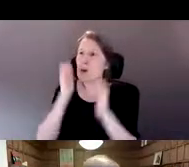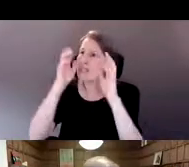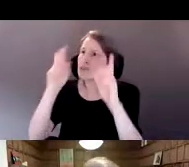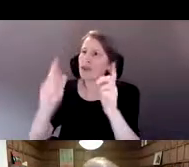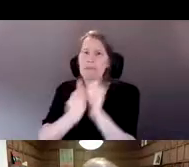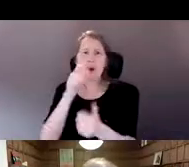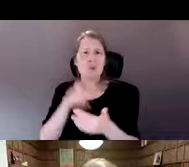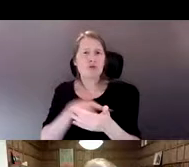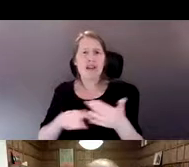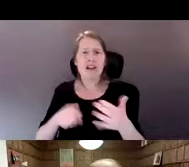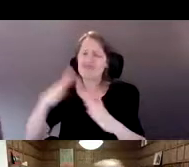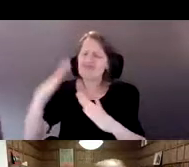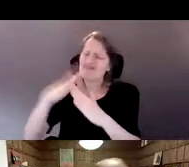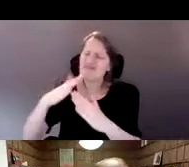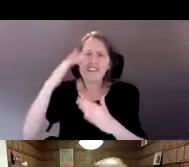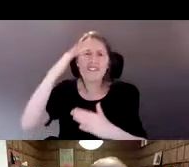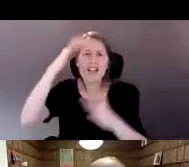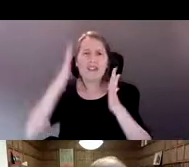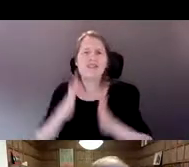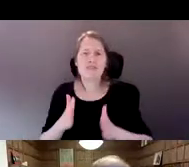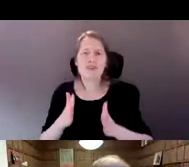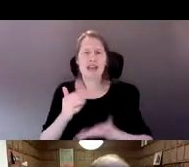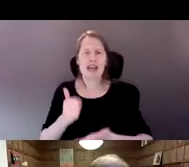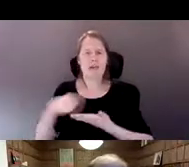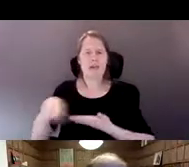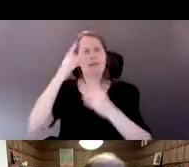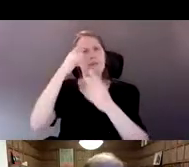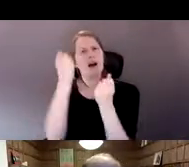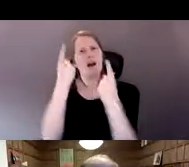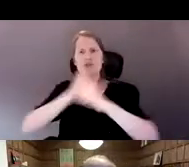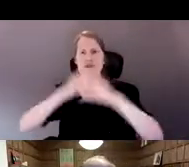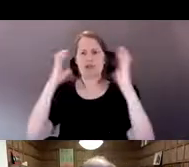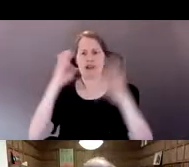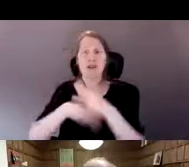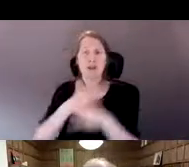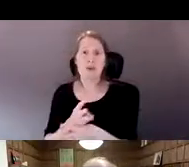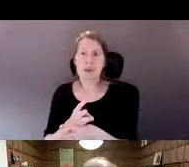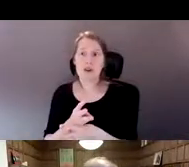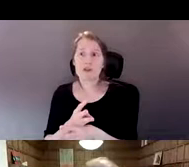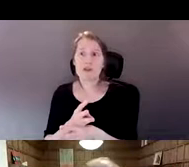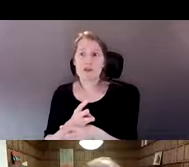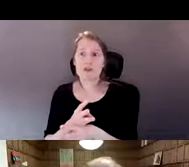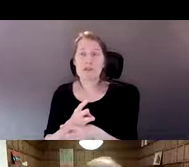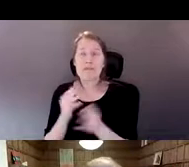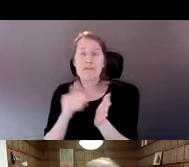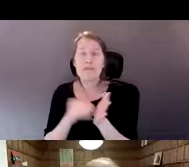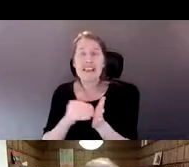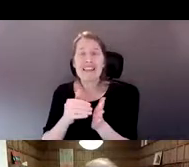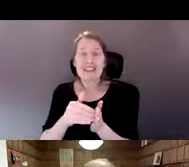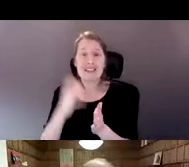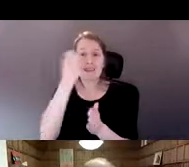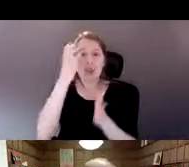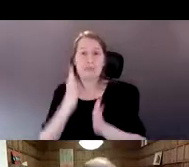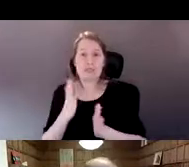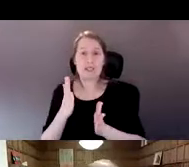greatest philosophers, make sense of their world. They succeeded by making millions of Europeans think that